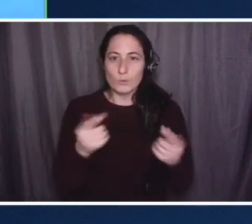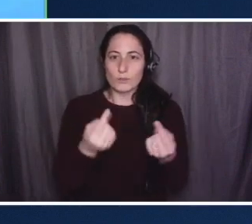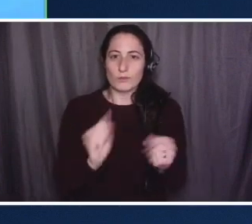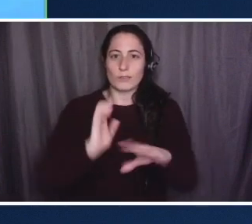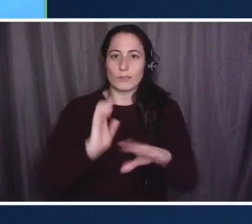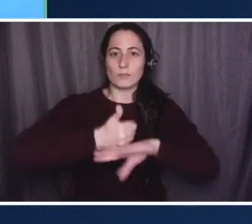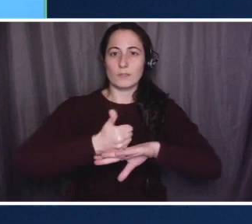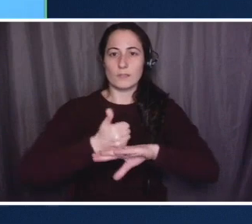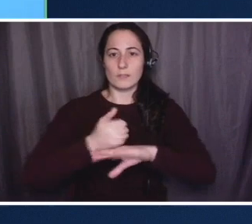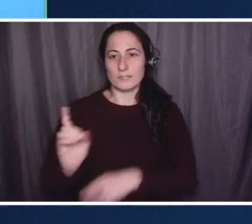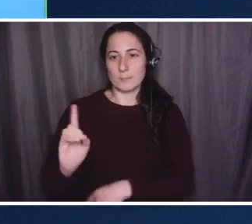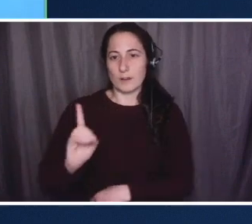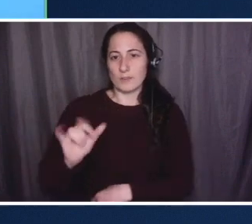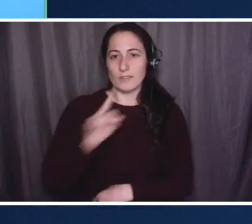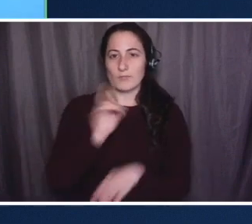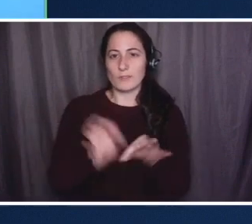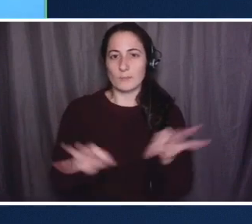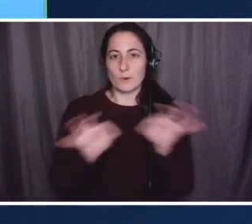extremely important, because then